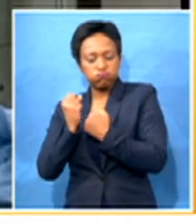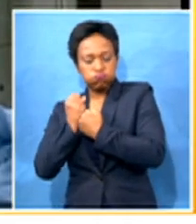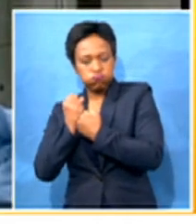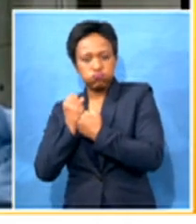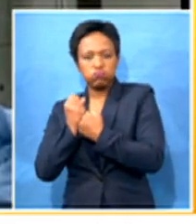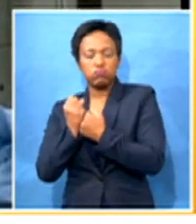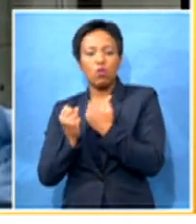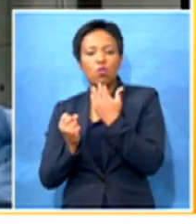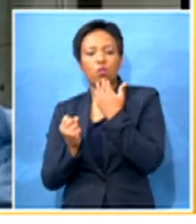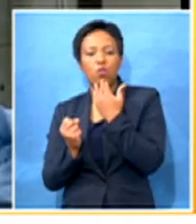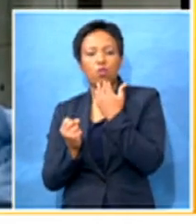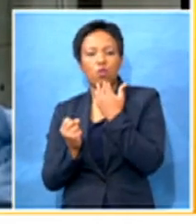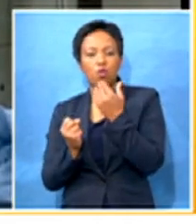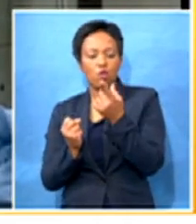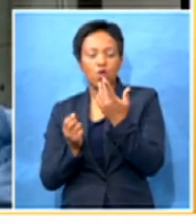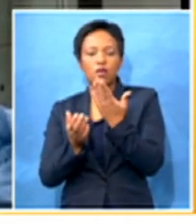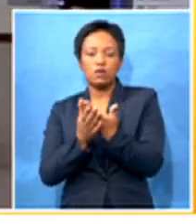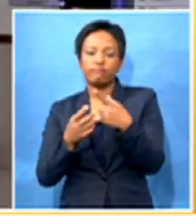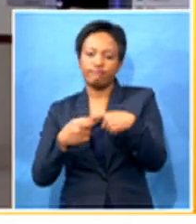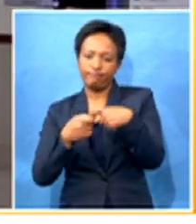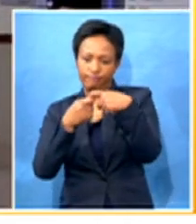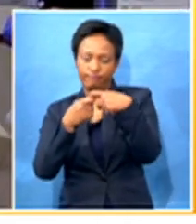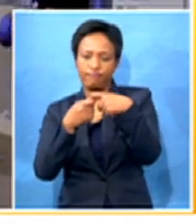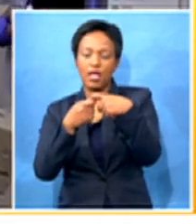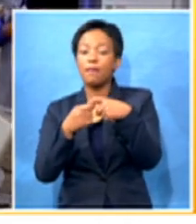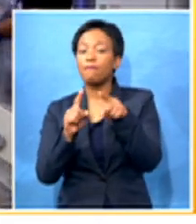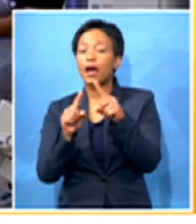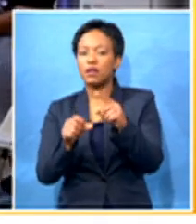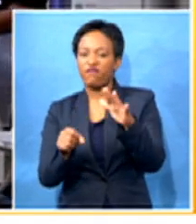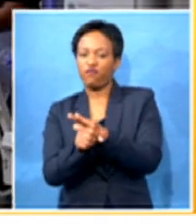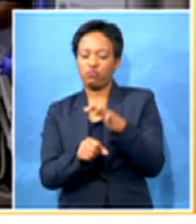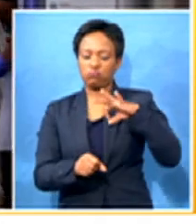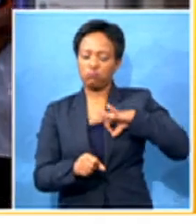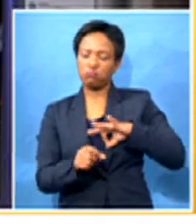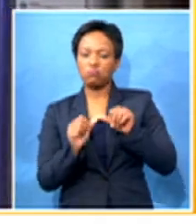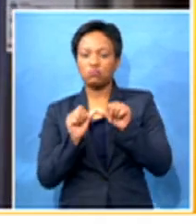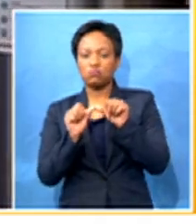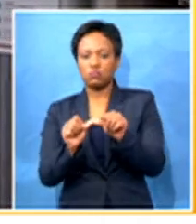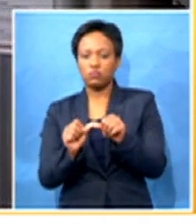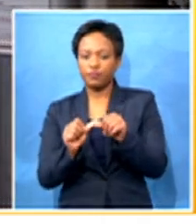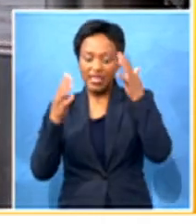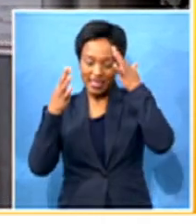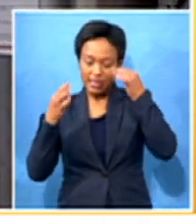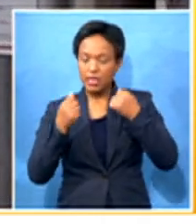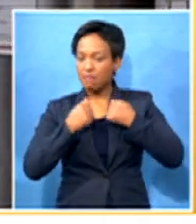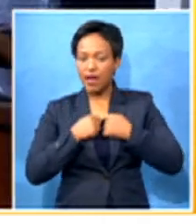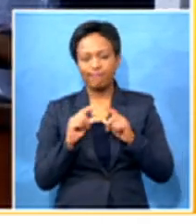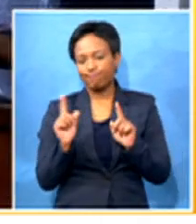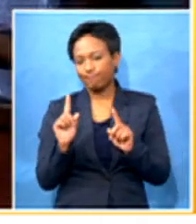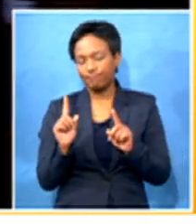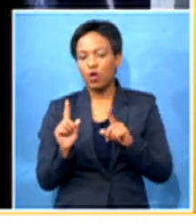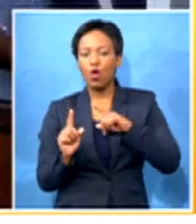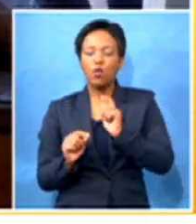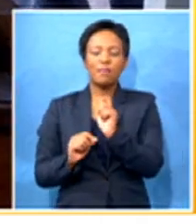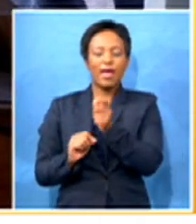employees that they can be suspended with full pay. It is not my decision that we pay them just